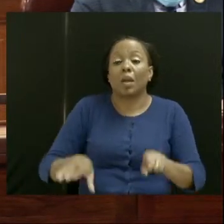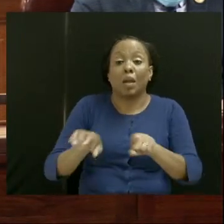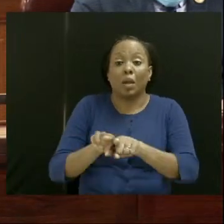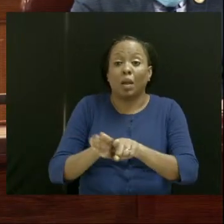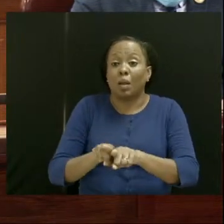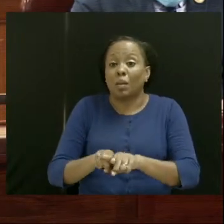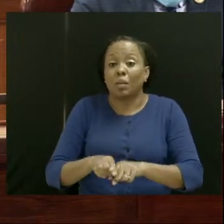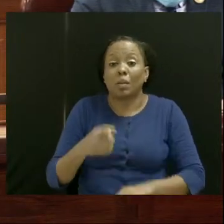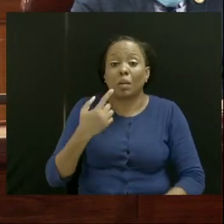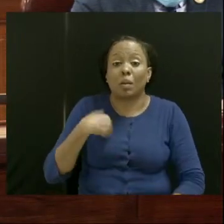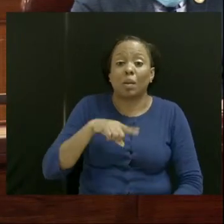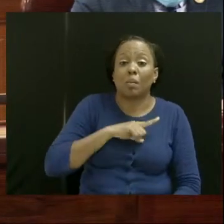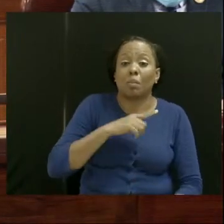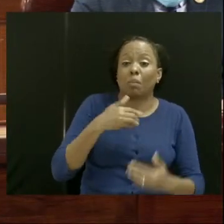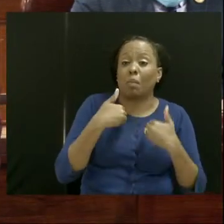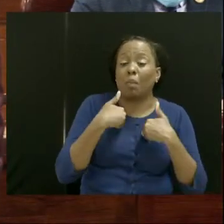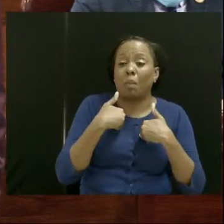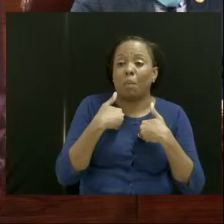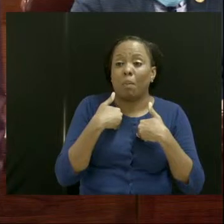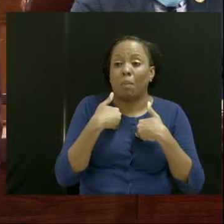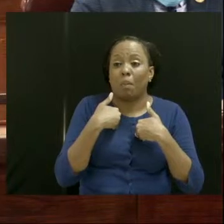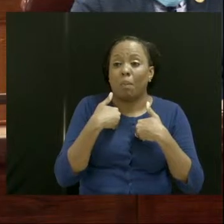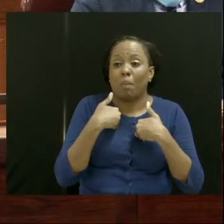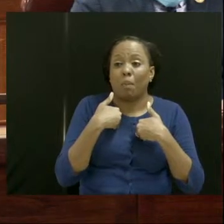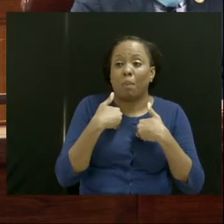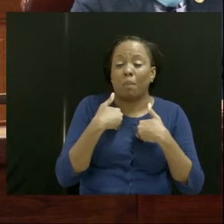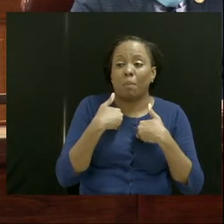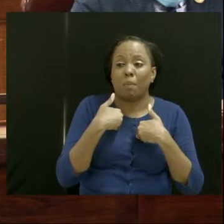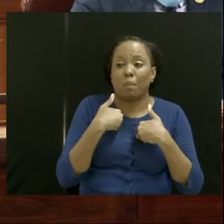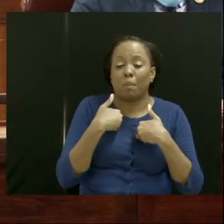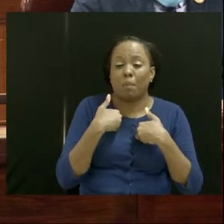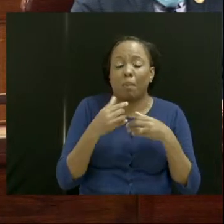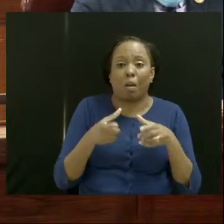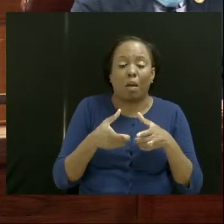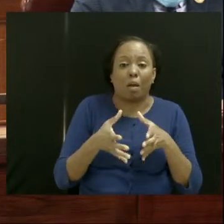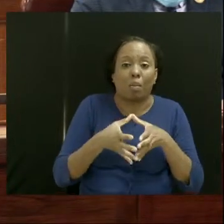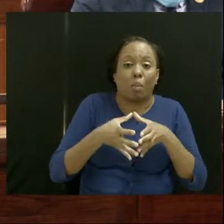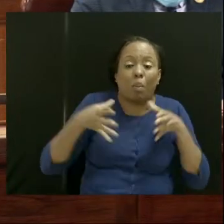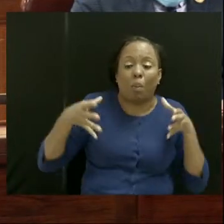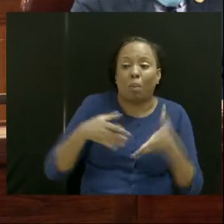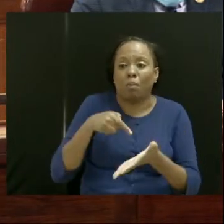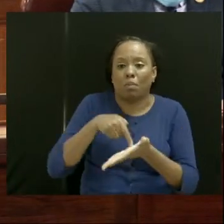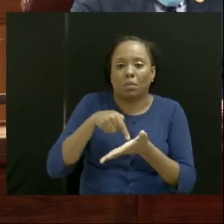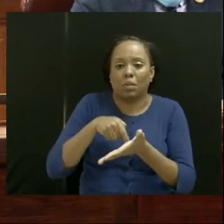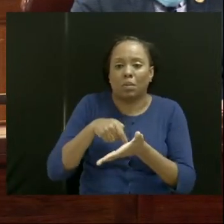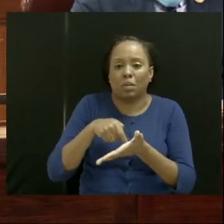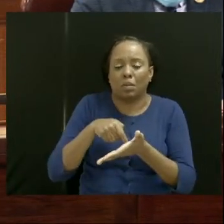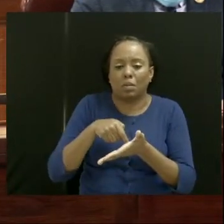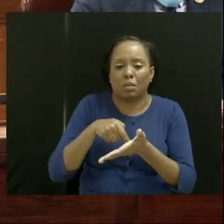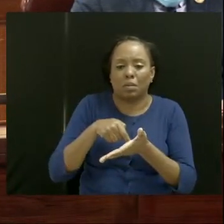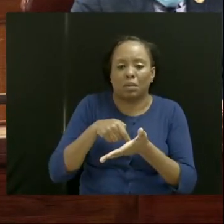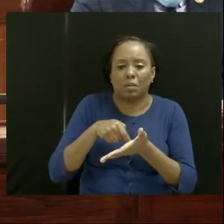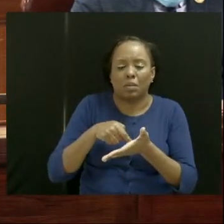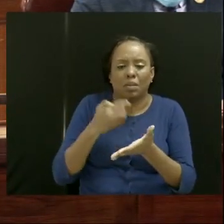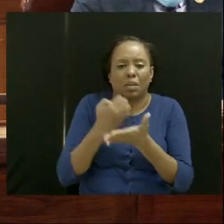burgeoning debt in the context of declining growth and contracting economy.